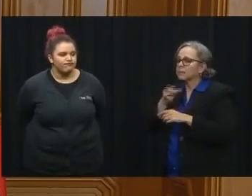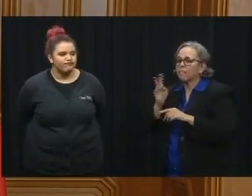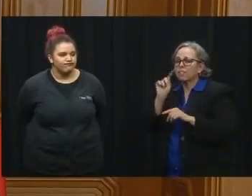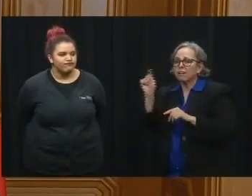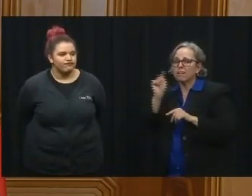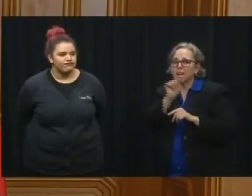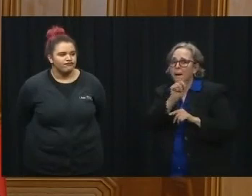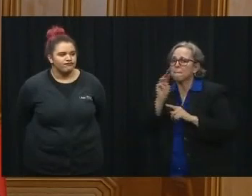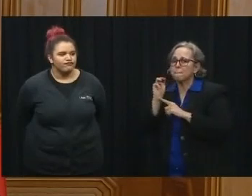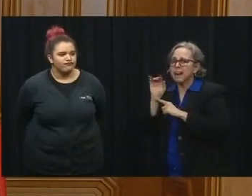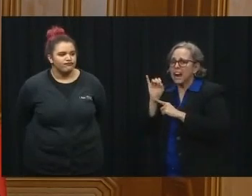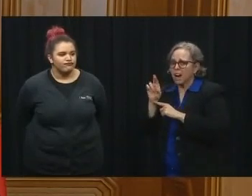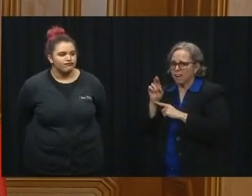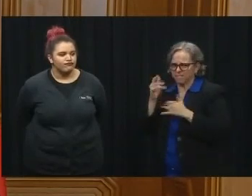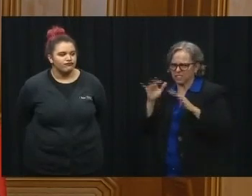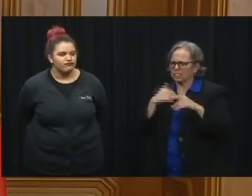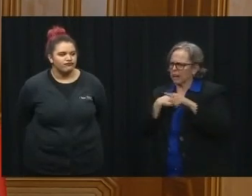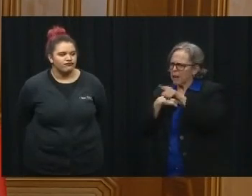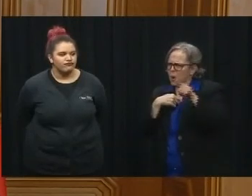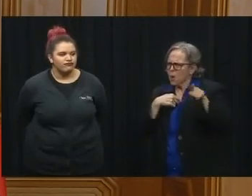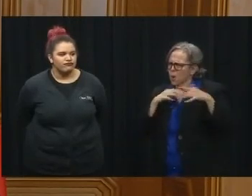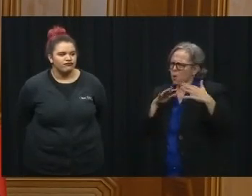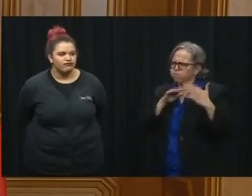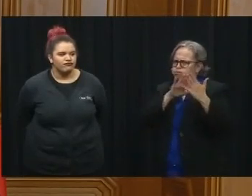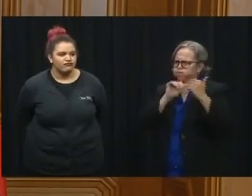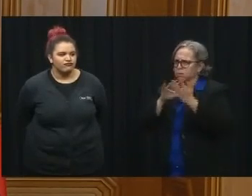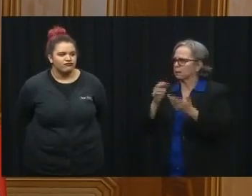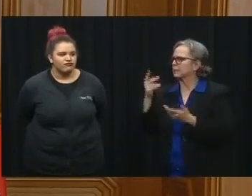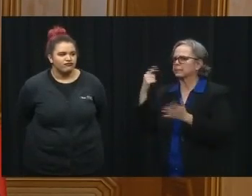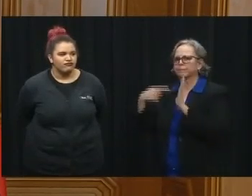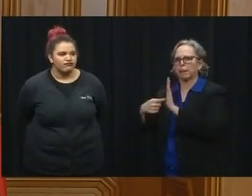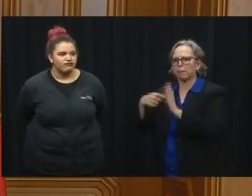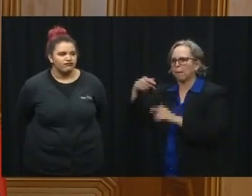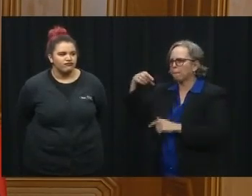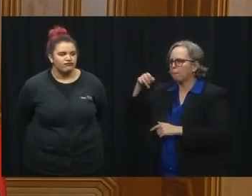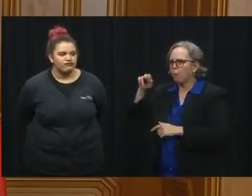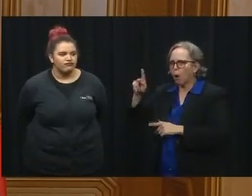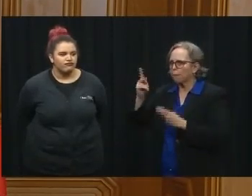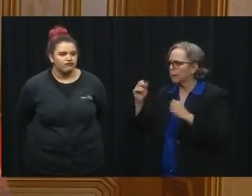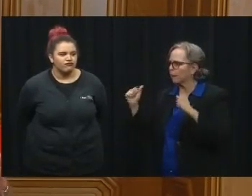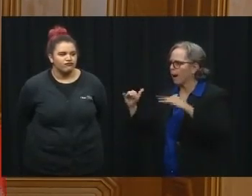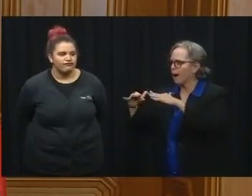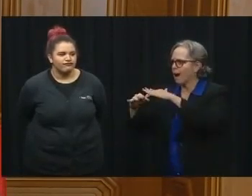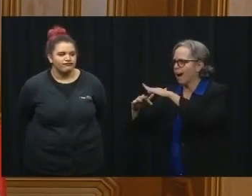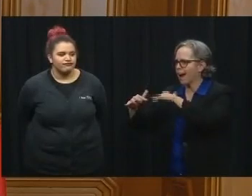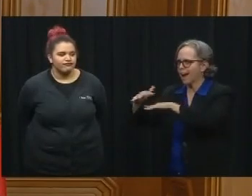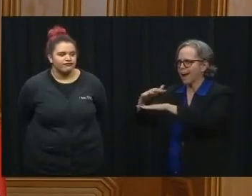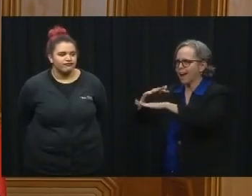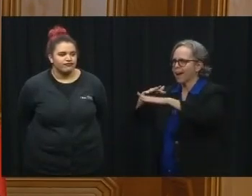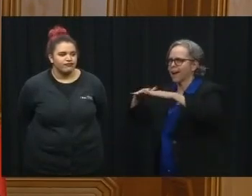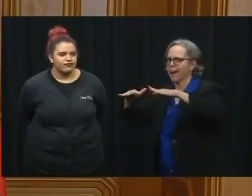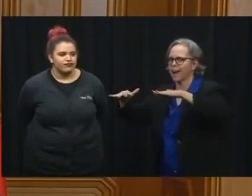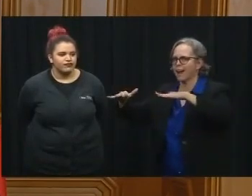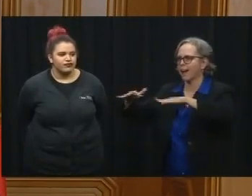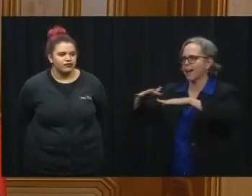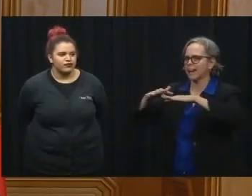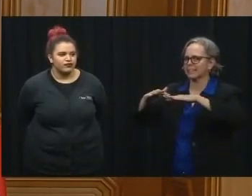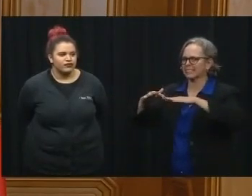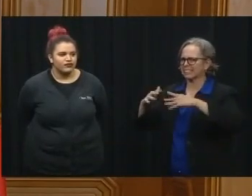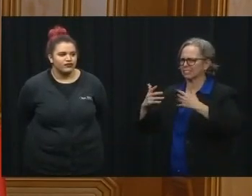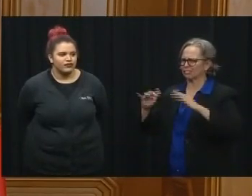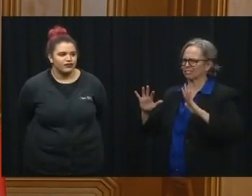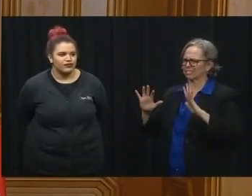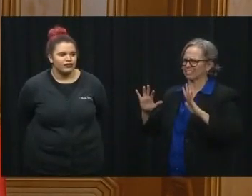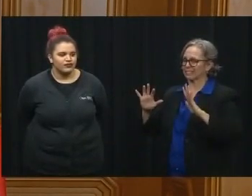challenges in regard to parks, that people were coming together. And again, go out, enjoy the